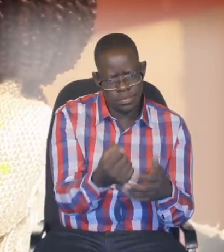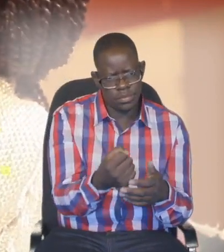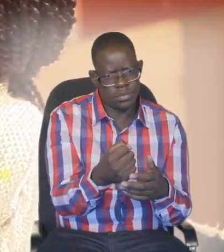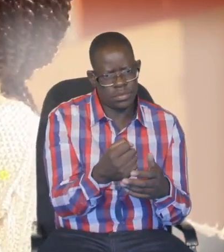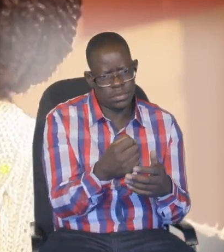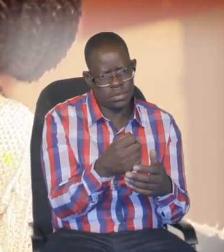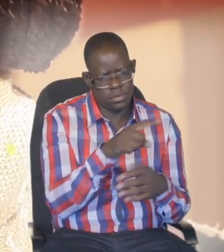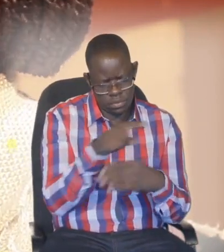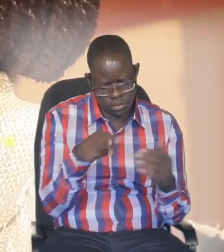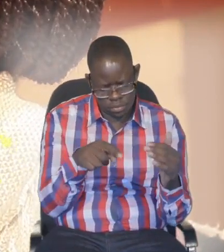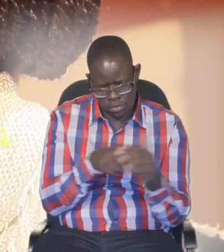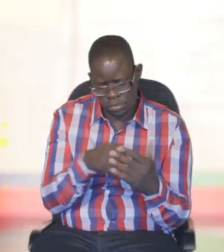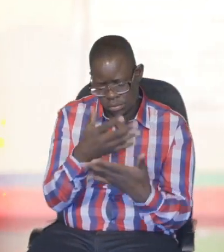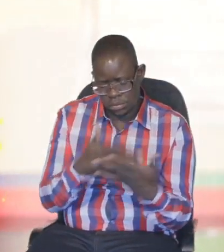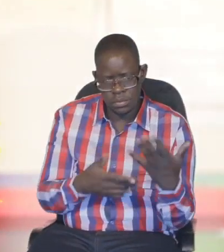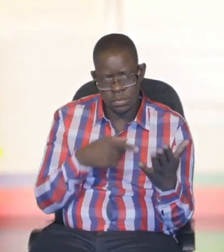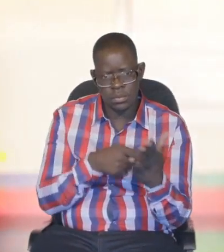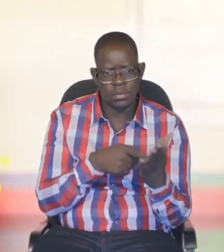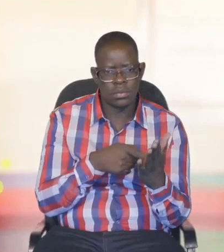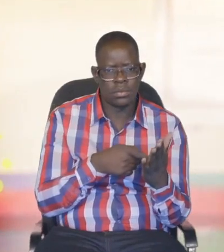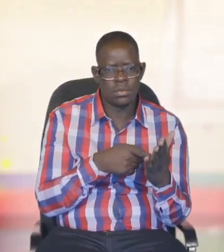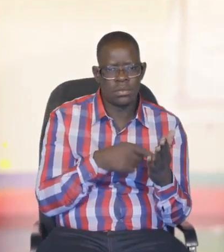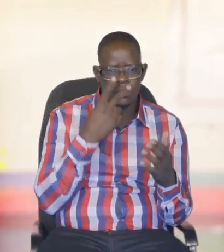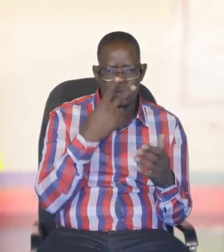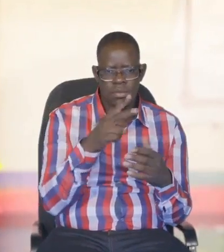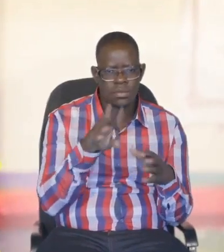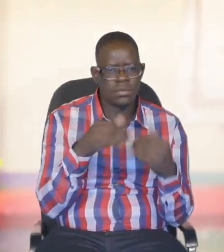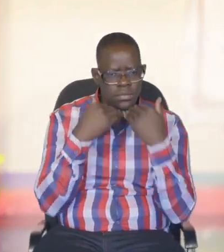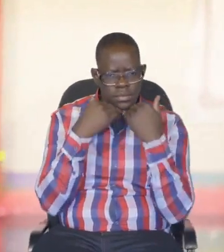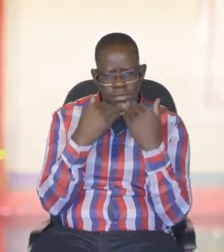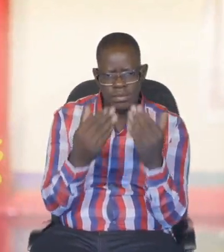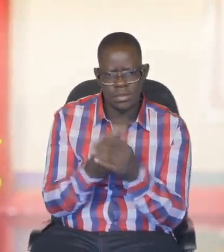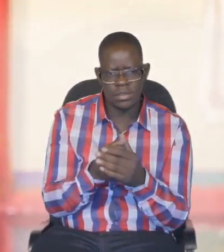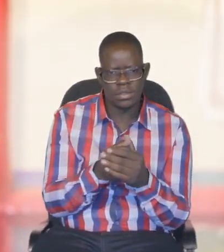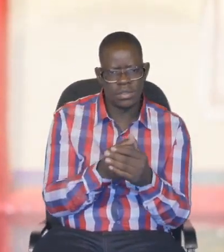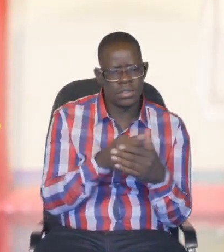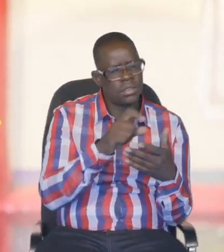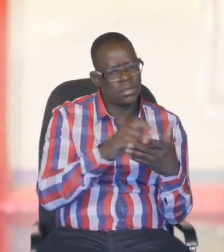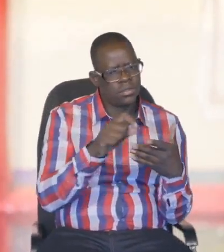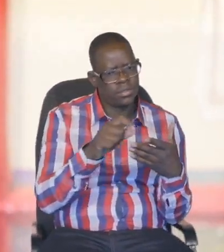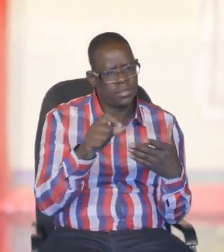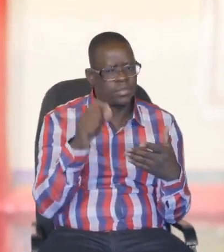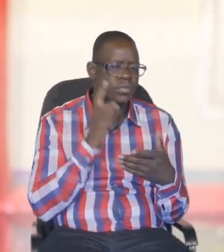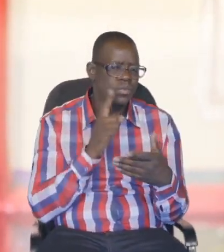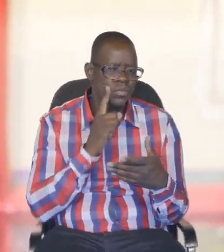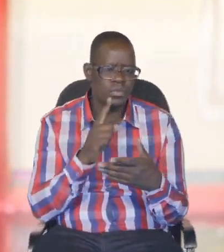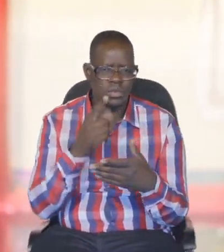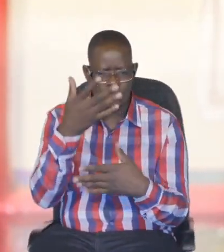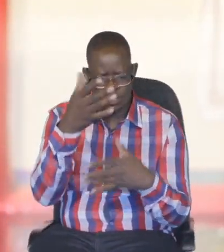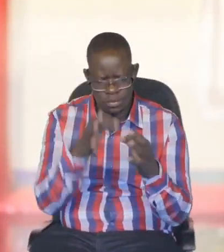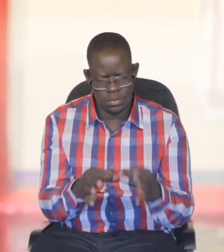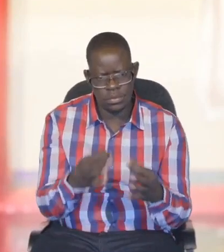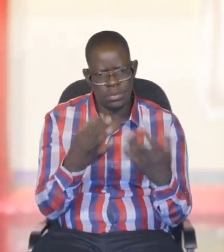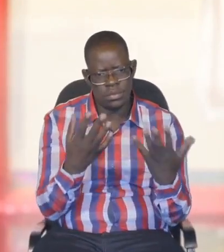an internal check of the ledgers. I can now see how important it is to draw up a control account. So in the debtors control account,